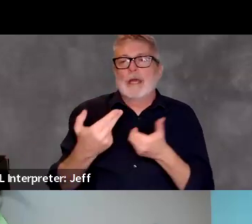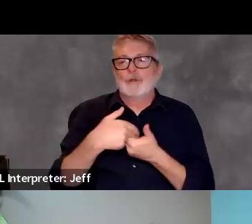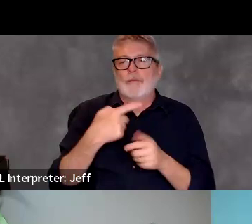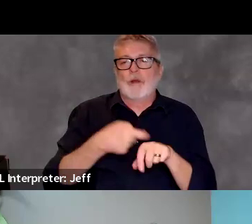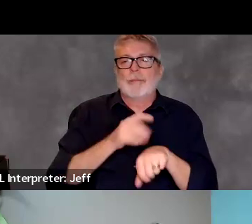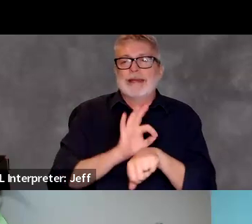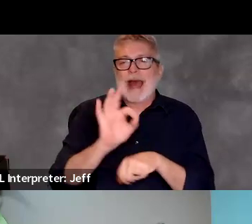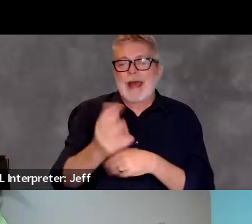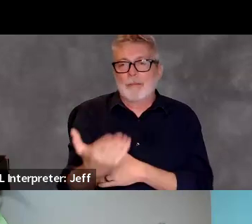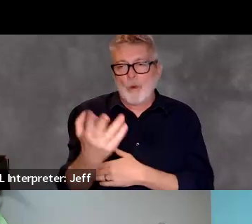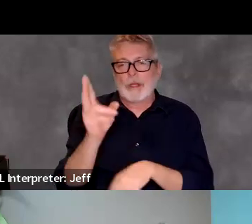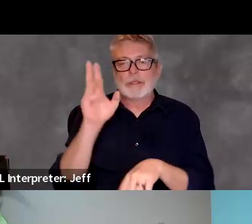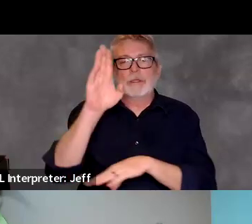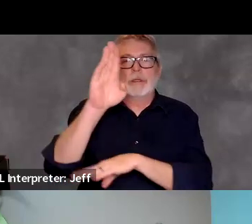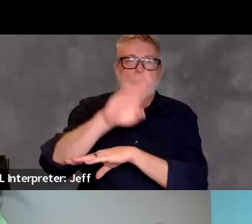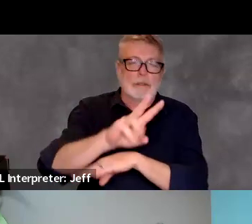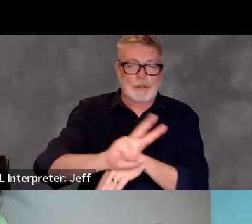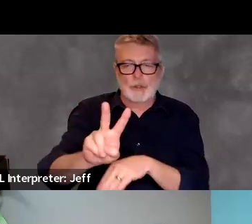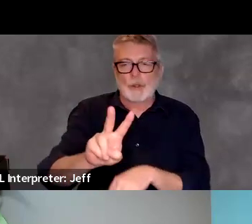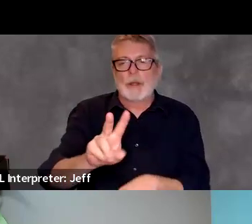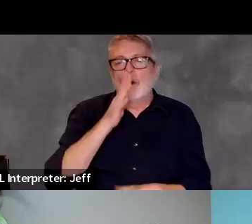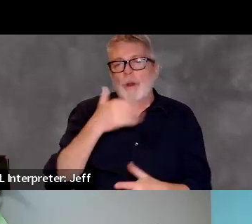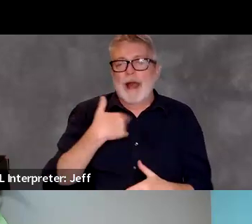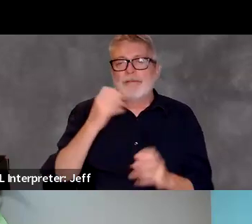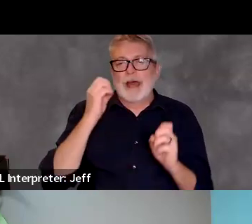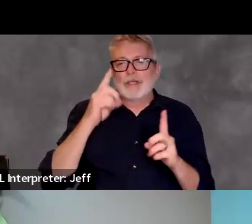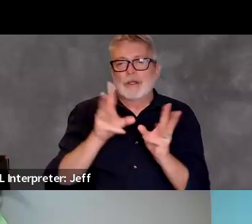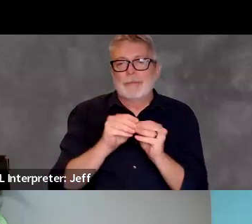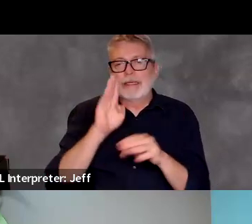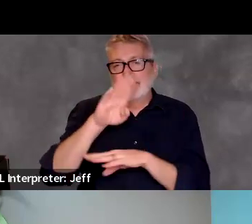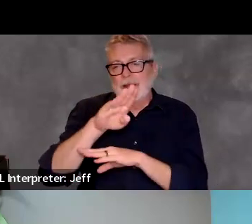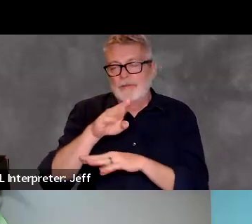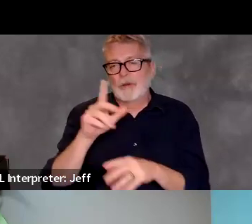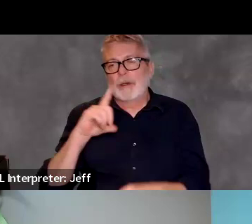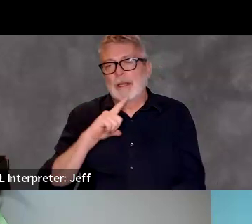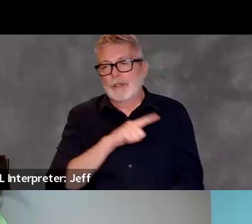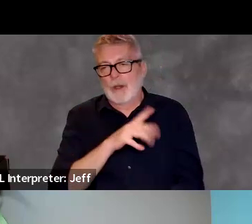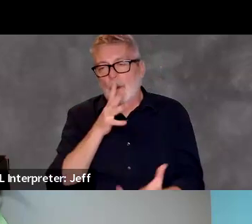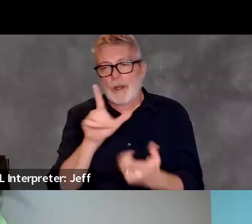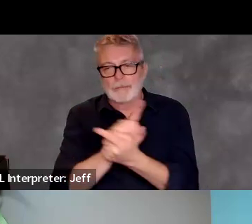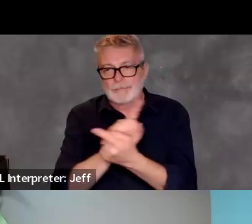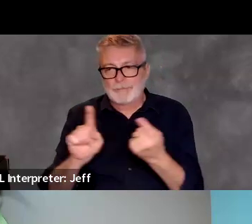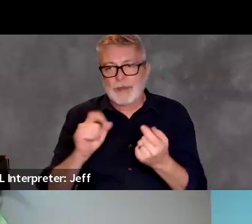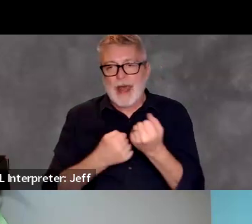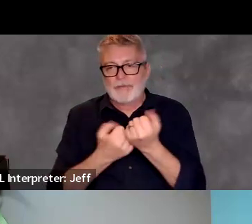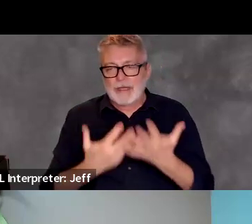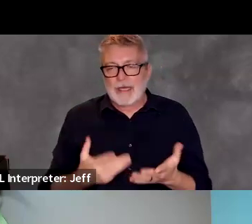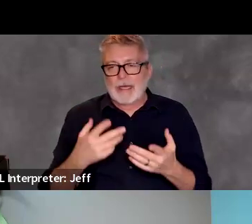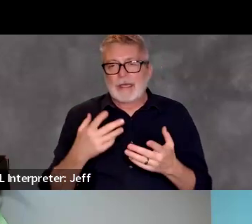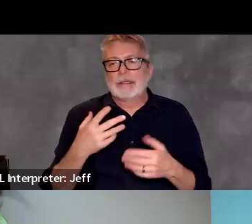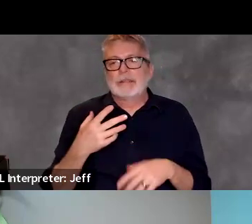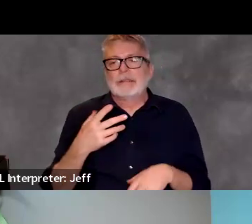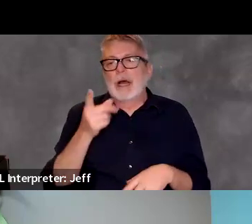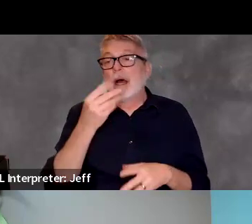be educational sessions in the morning, legislators also talking to advocates, and then lunch